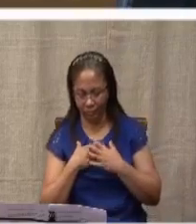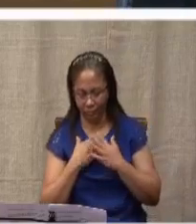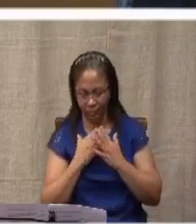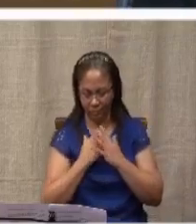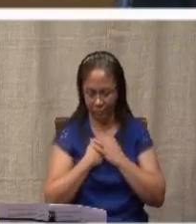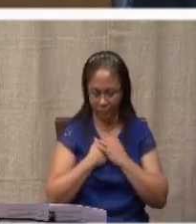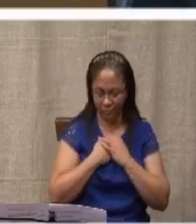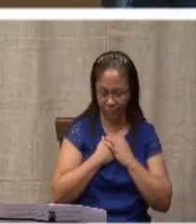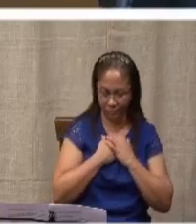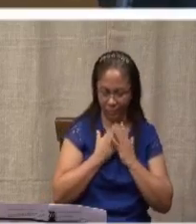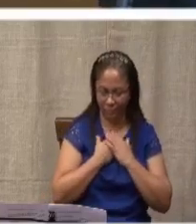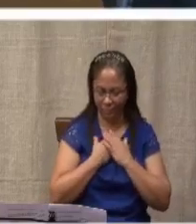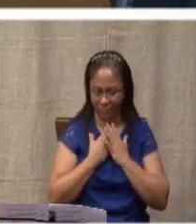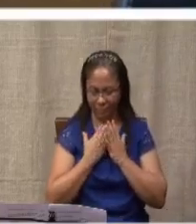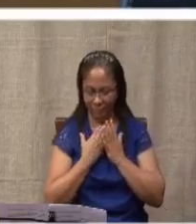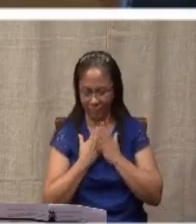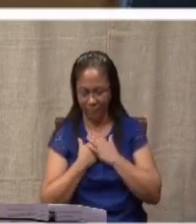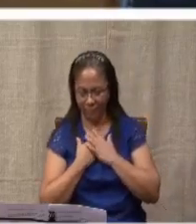these